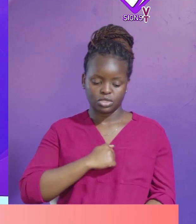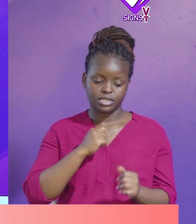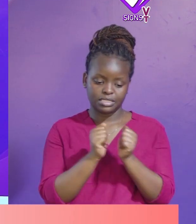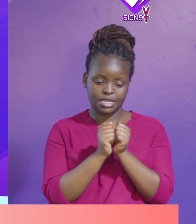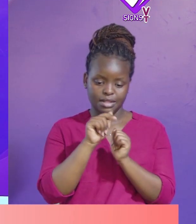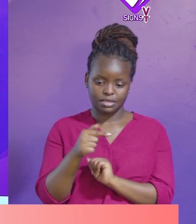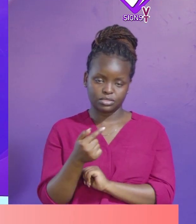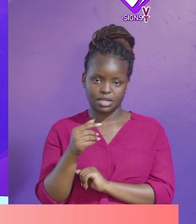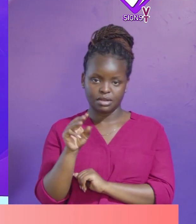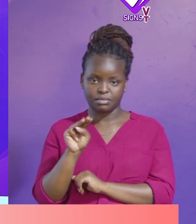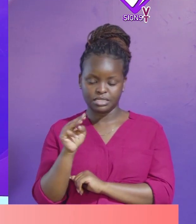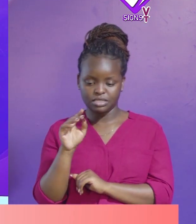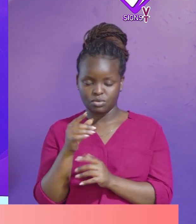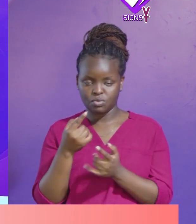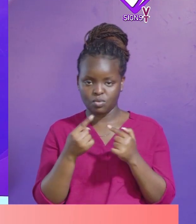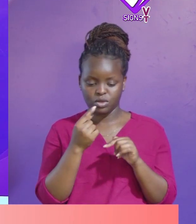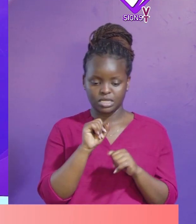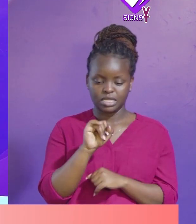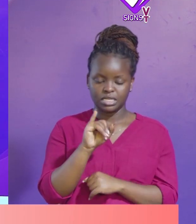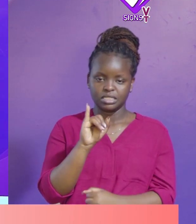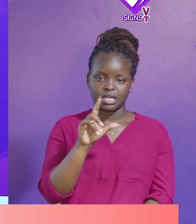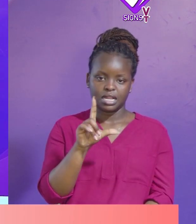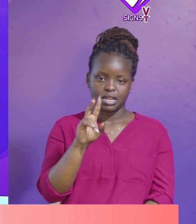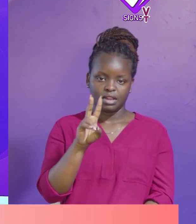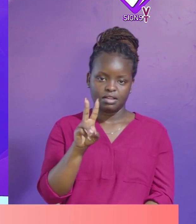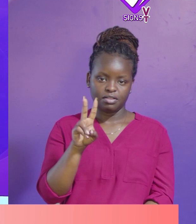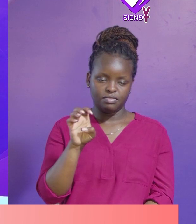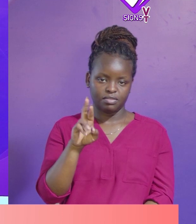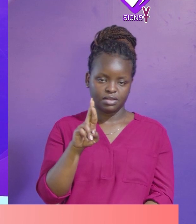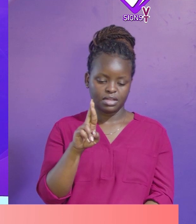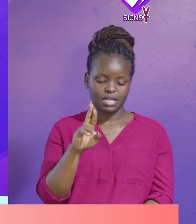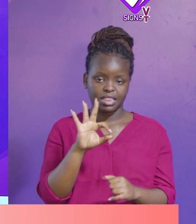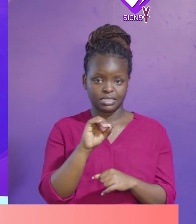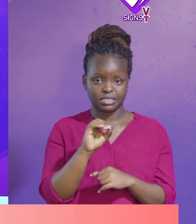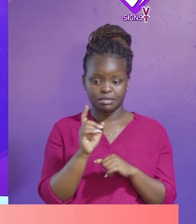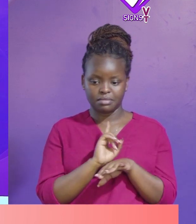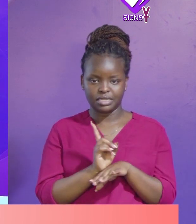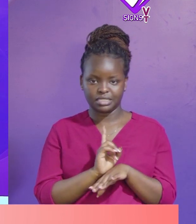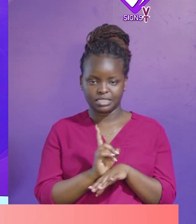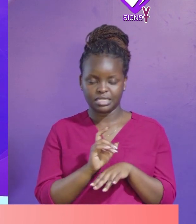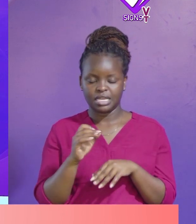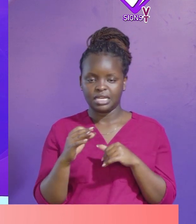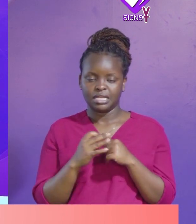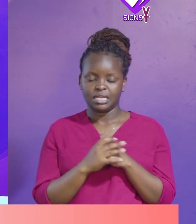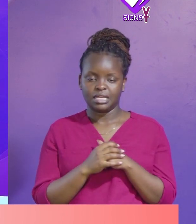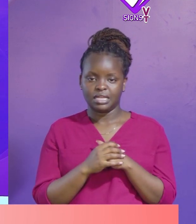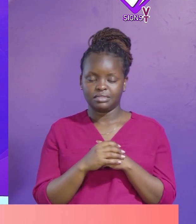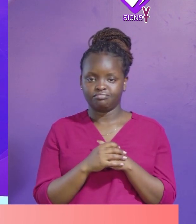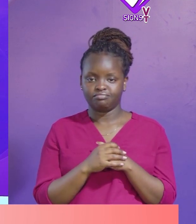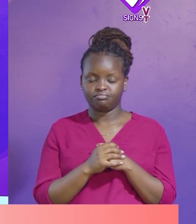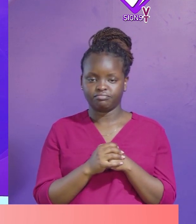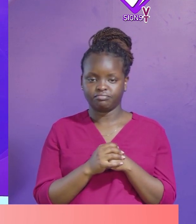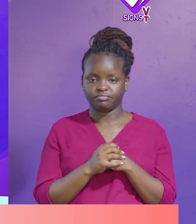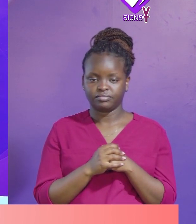is, she won silver in 30 minutes, 38 seconds and 23 milliseconds. We